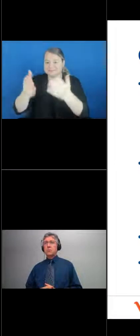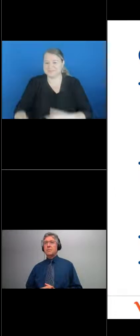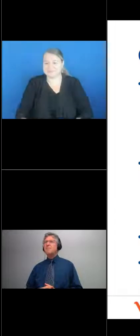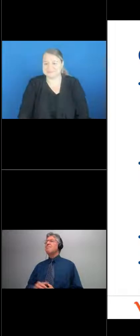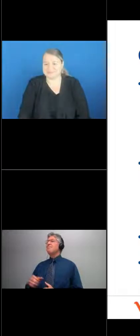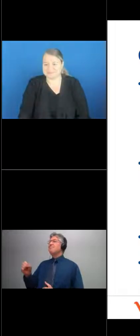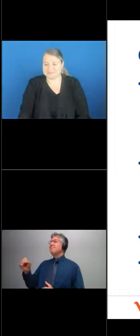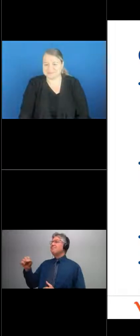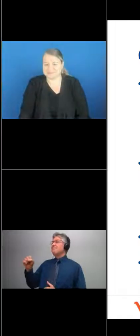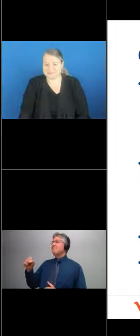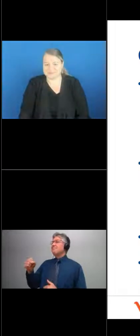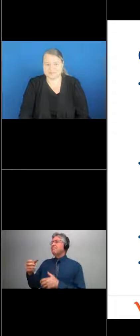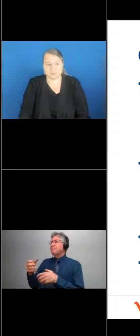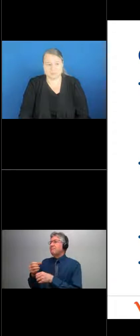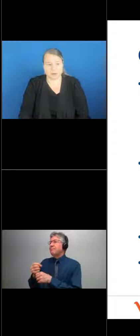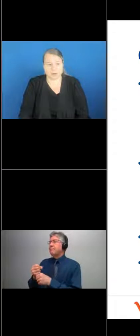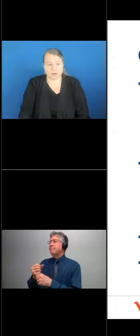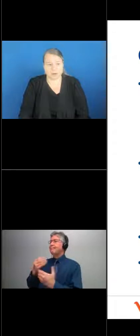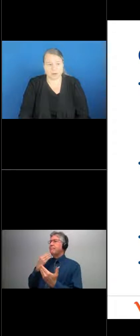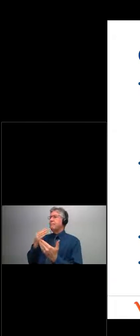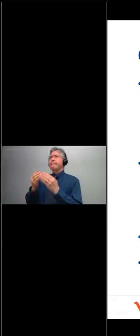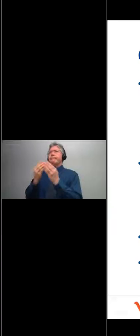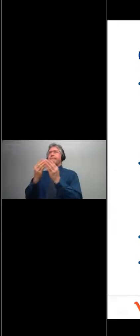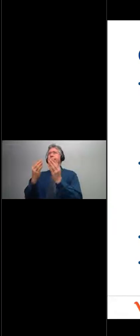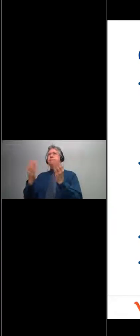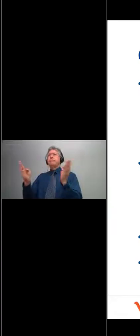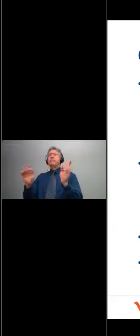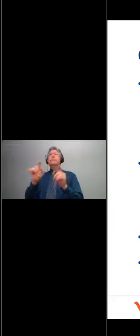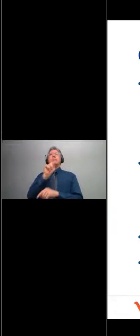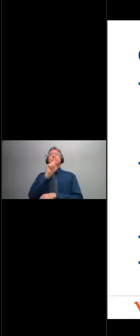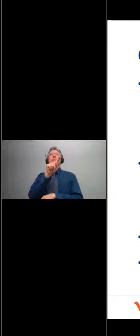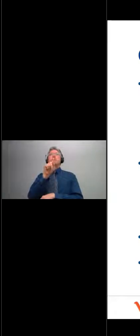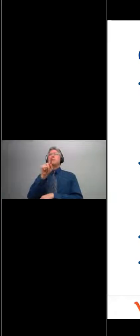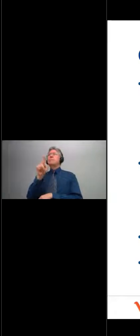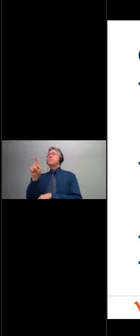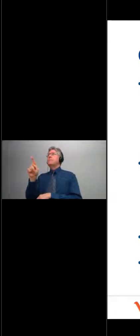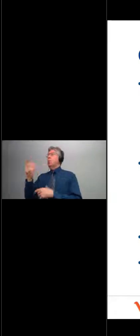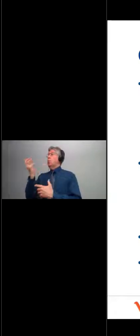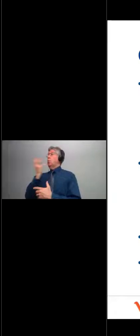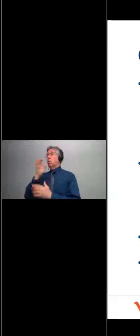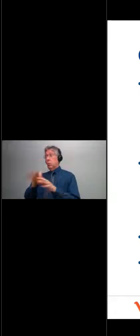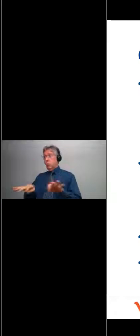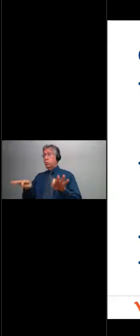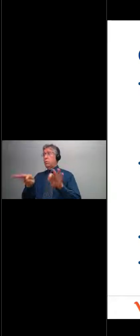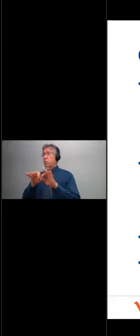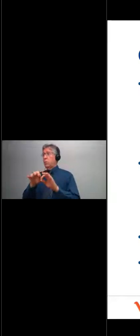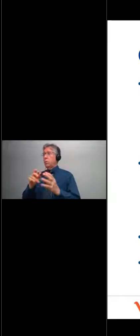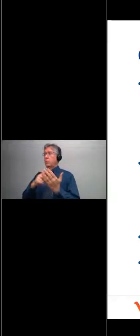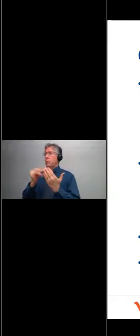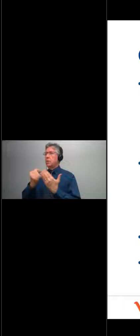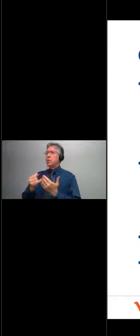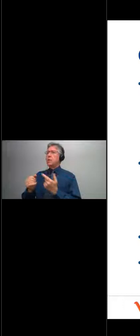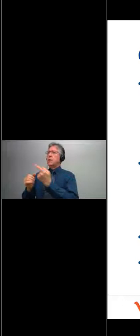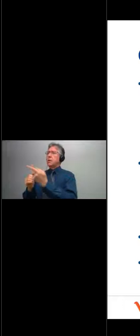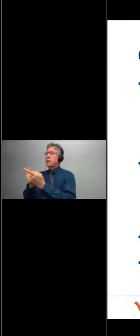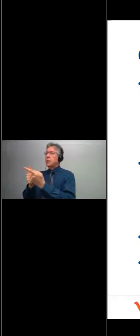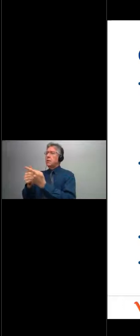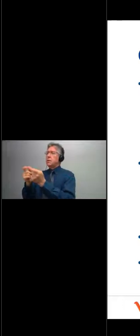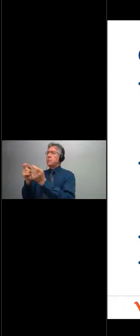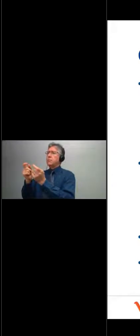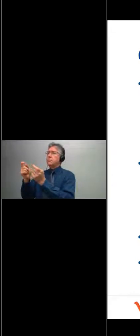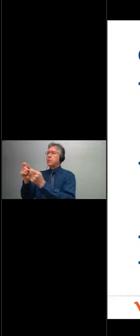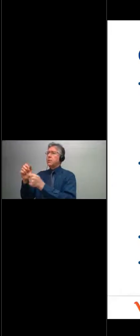really appreciate the overview of this very significant project. Thank you so much, Supervisor Lusk, for all of your